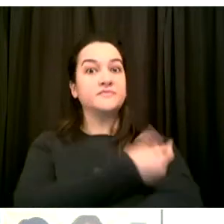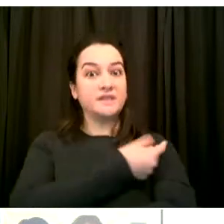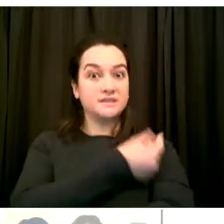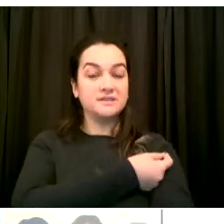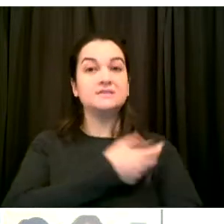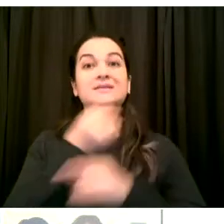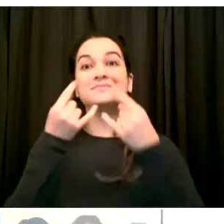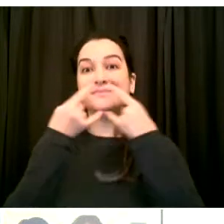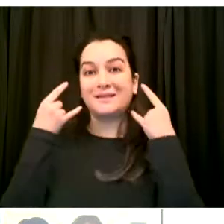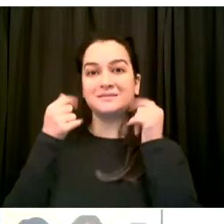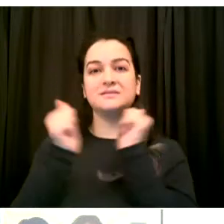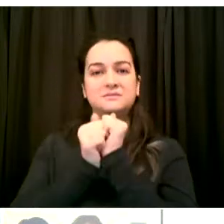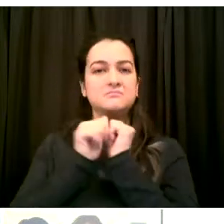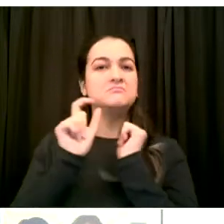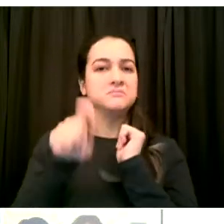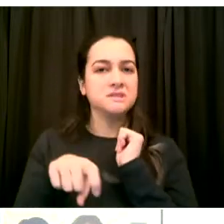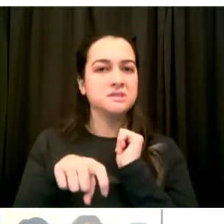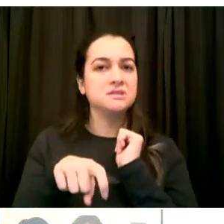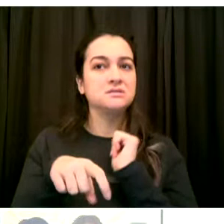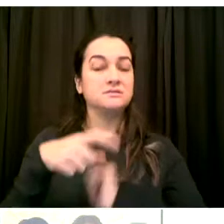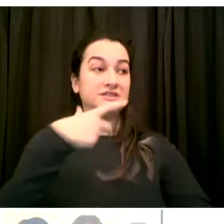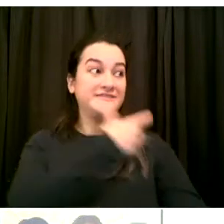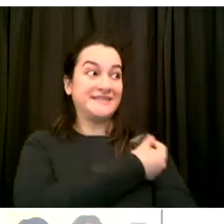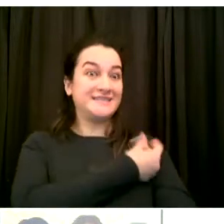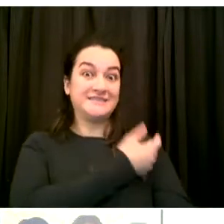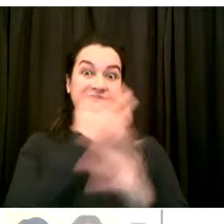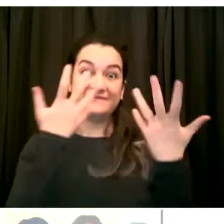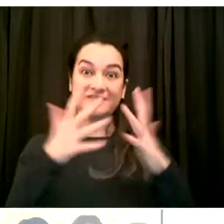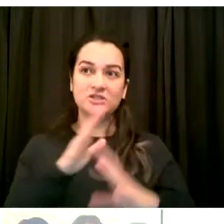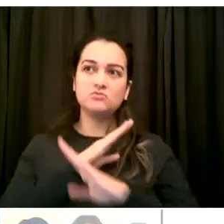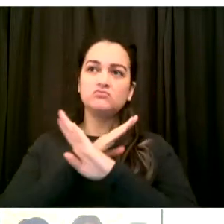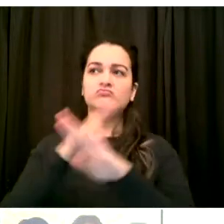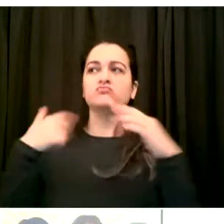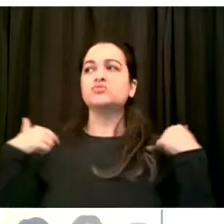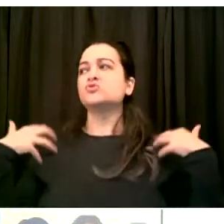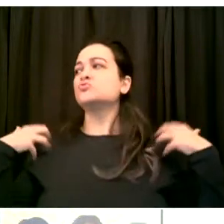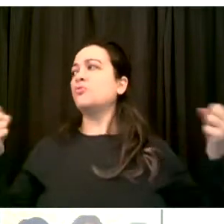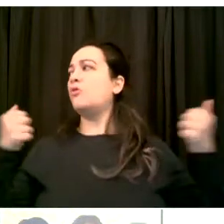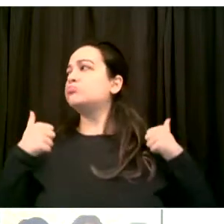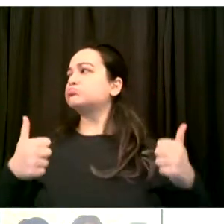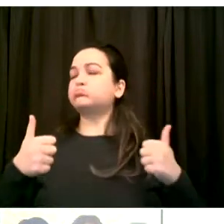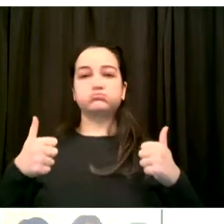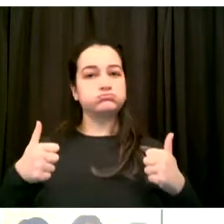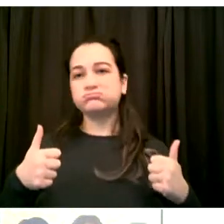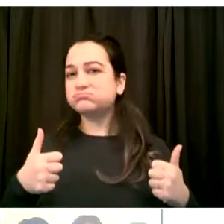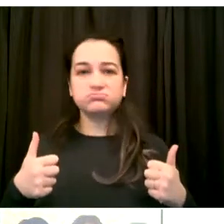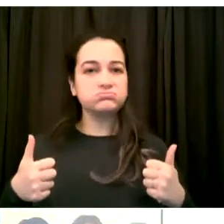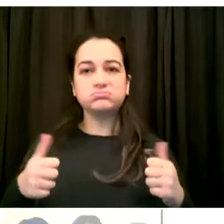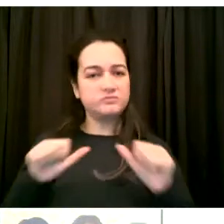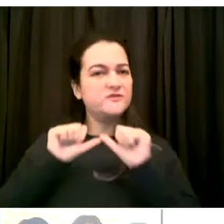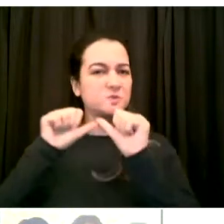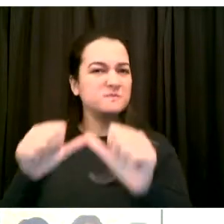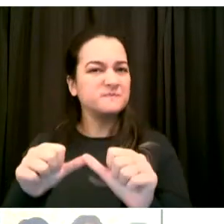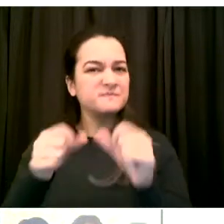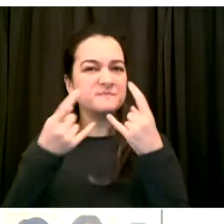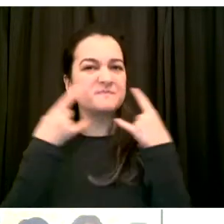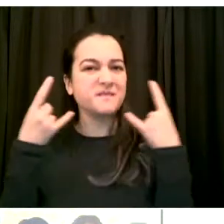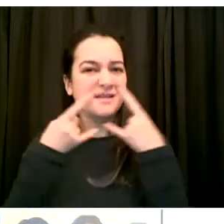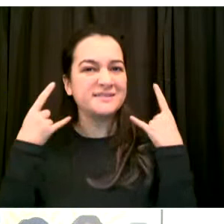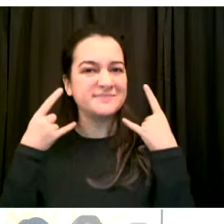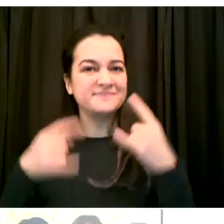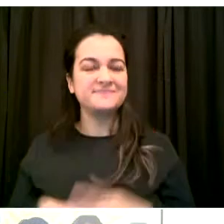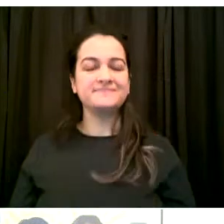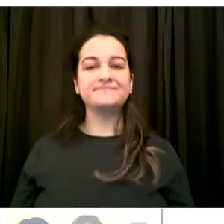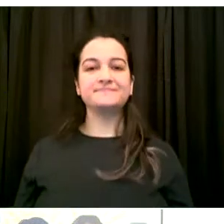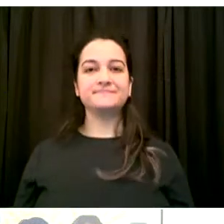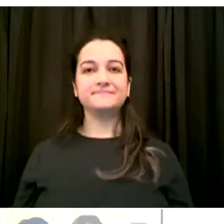even after you've been fully vaccinated and have full immunity, we don't know enough about the spread of the